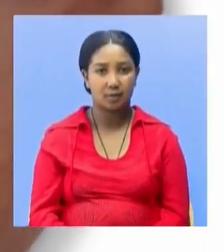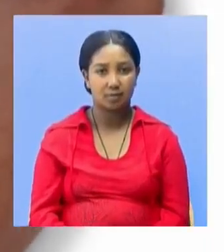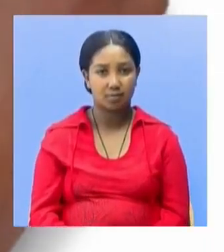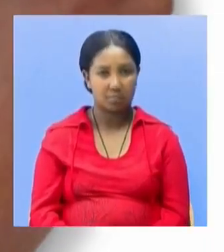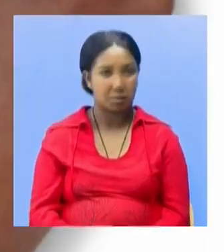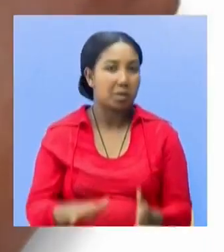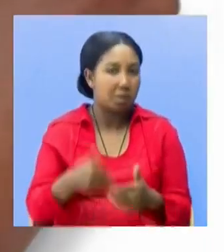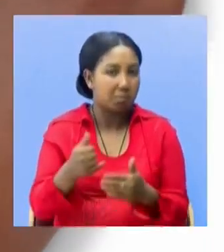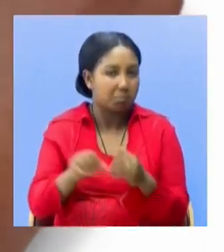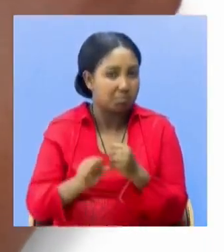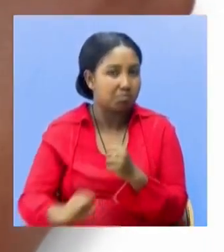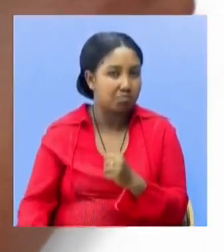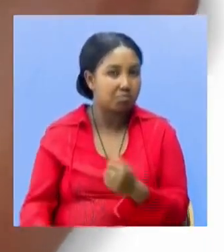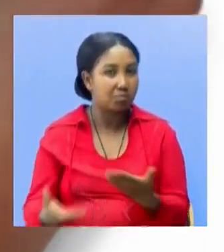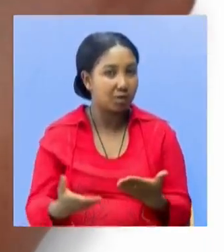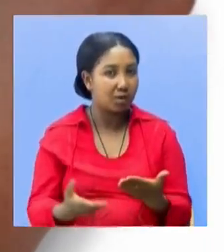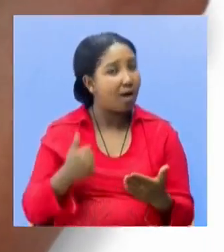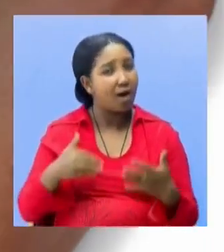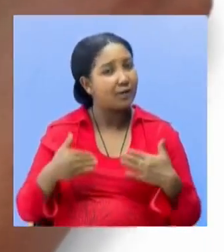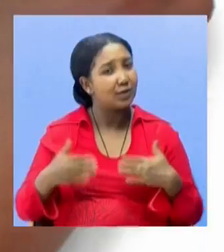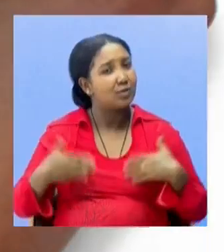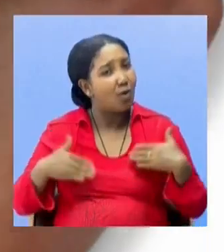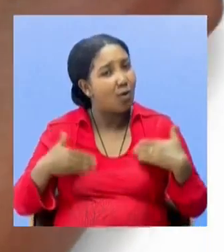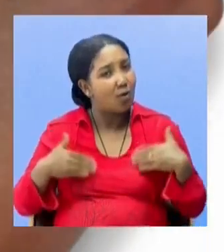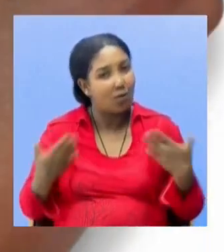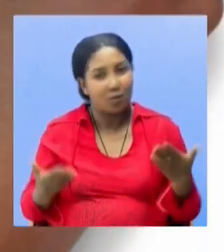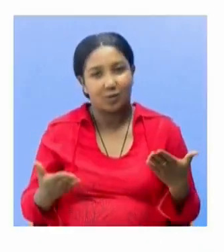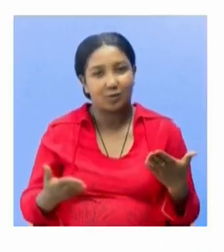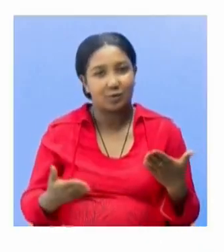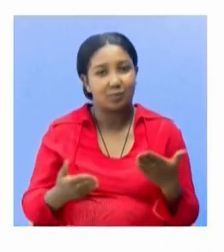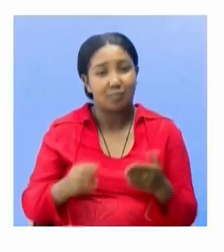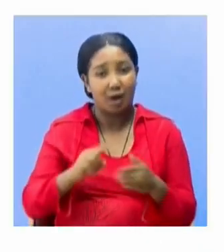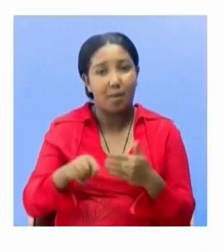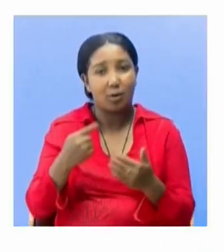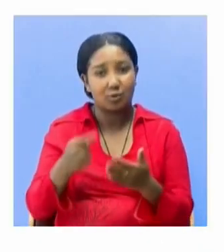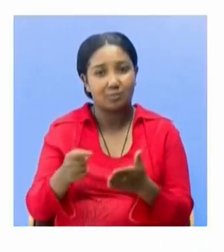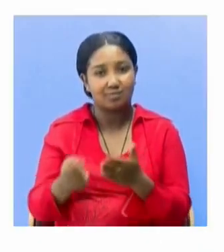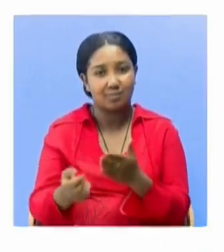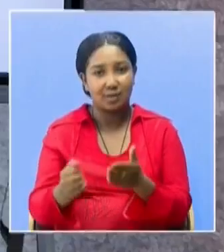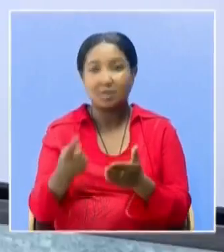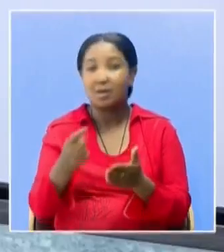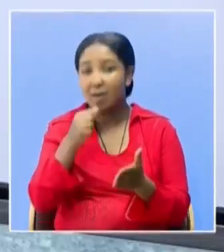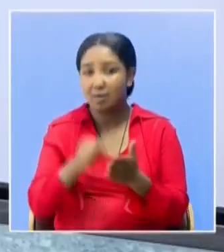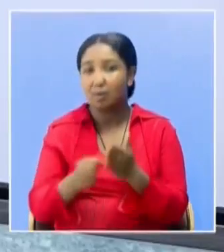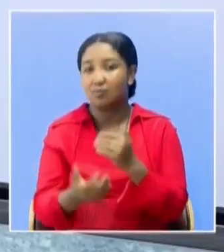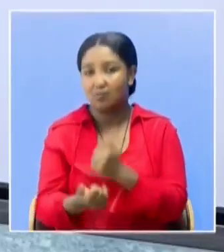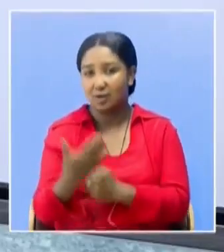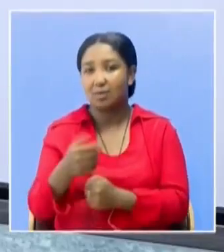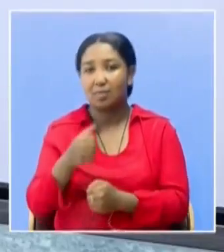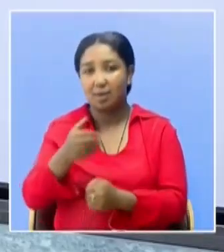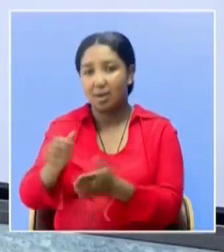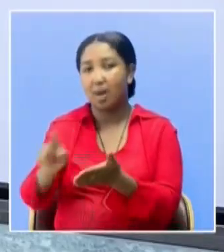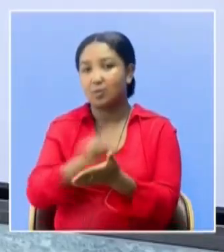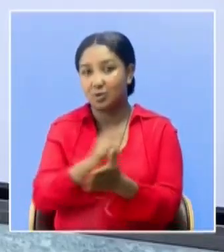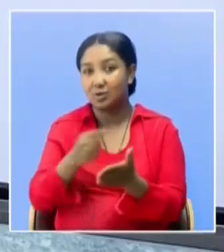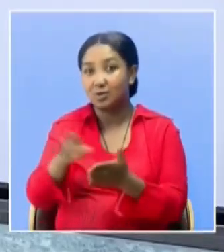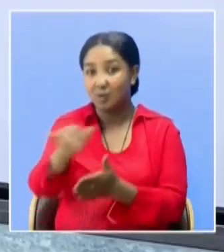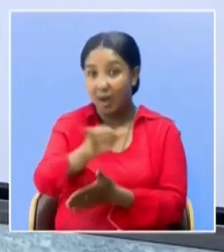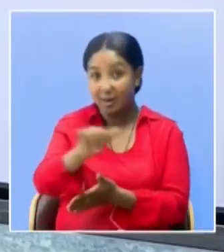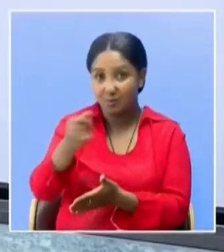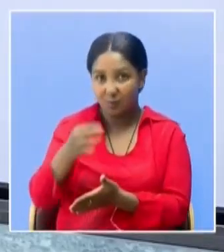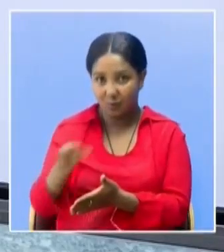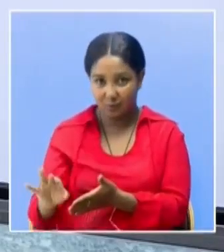And then you blah, blah, blah. I feel so good. I'm grateful about this letter. This kind